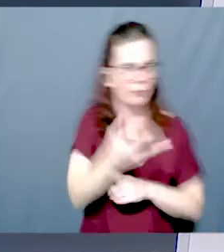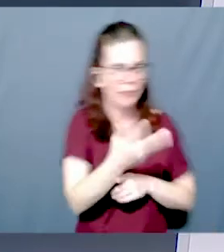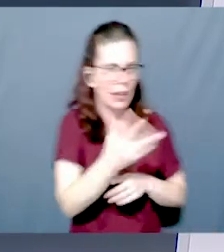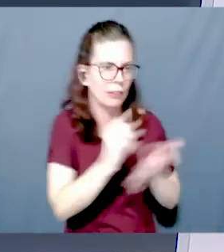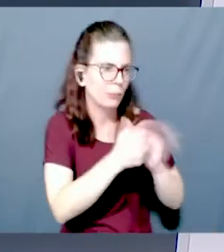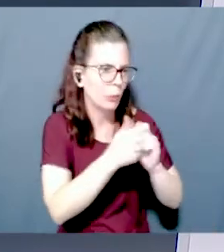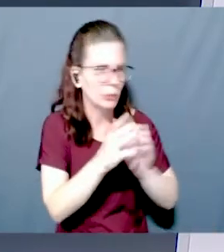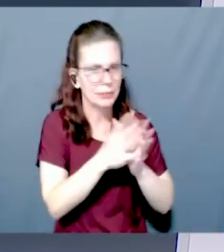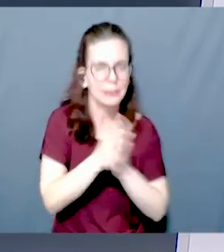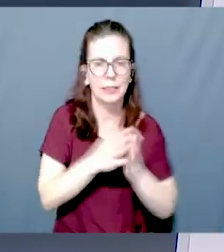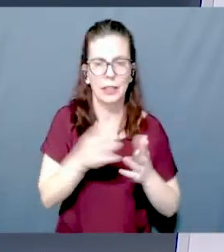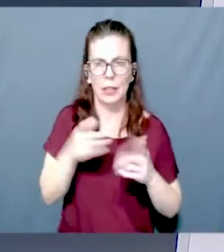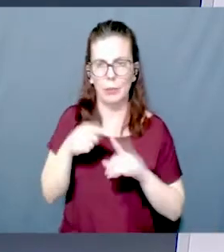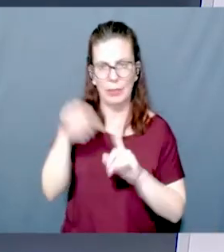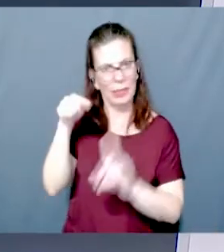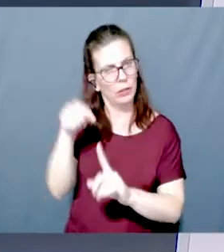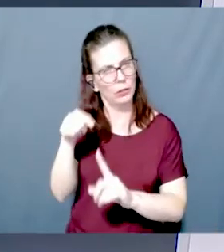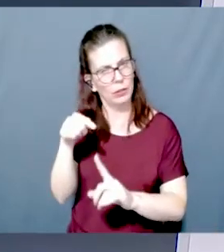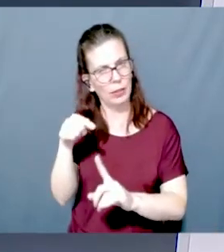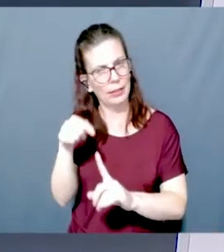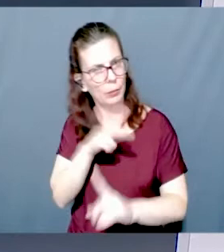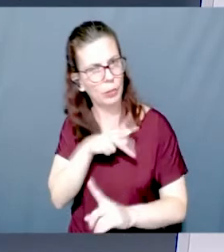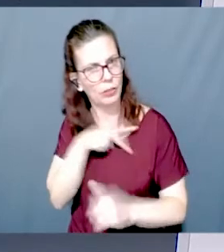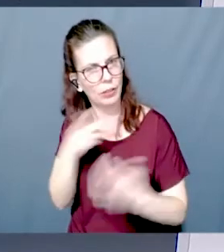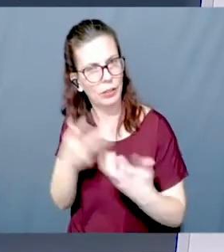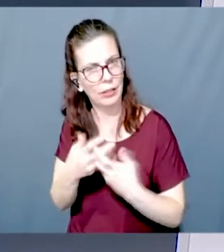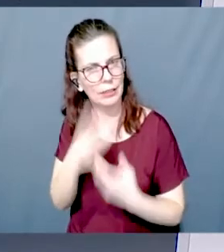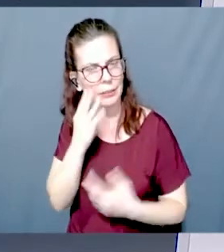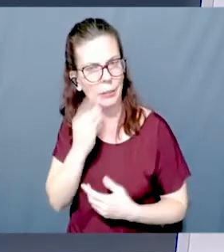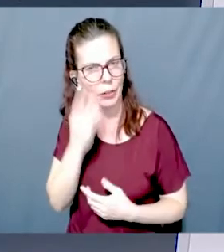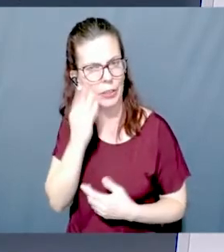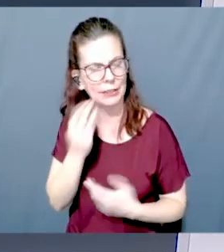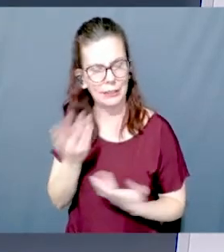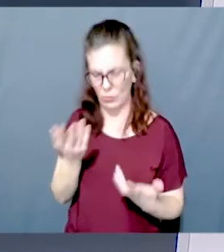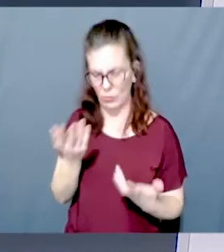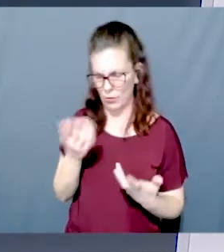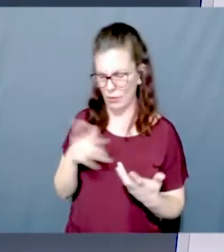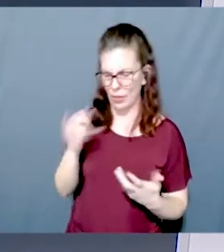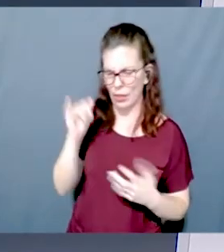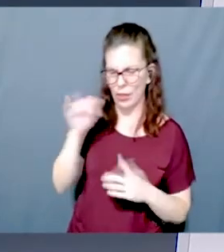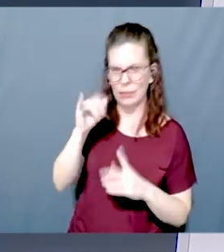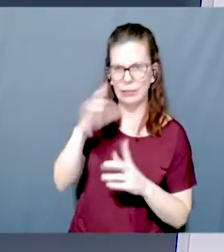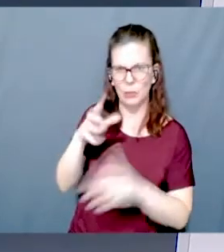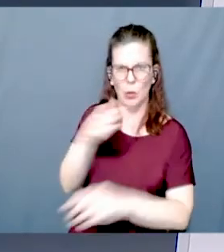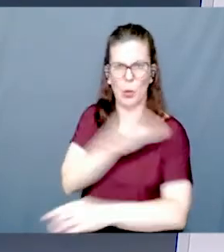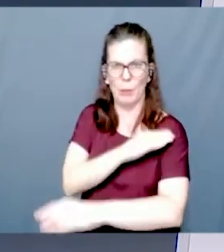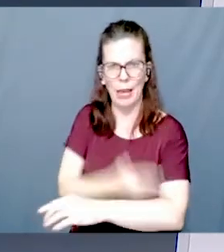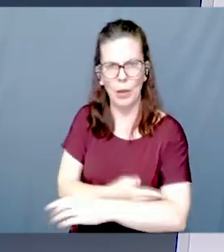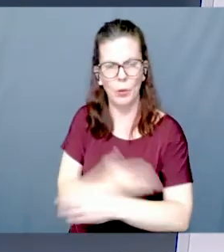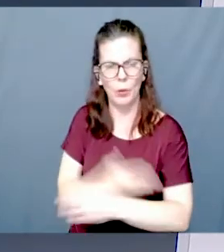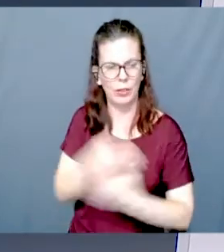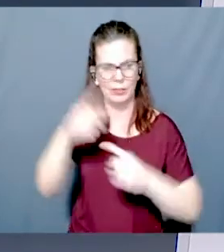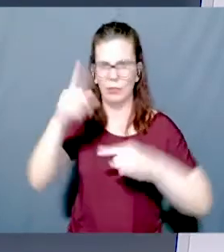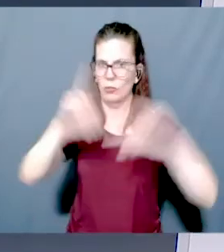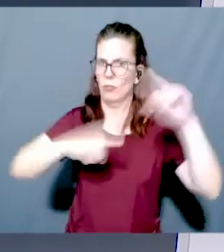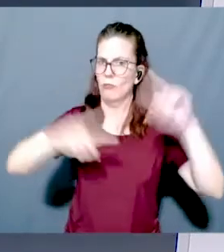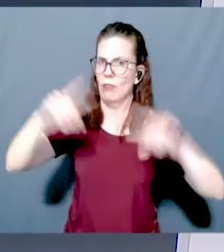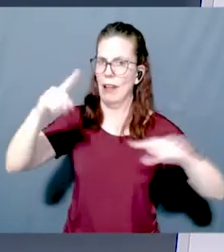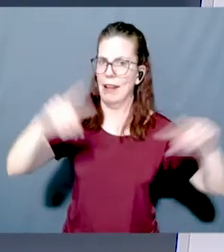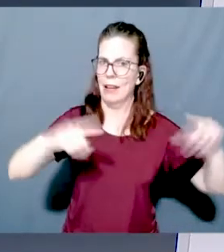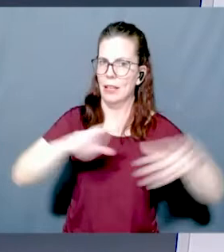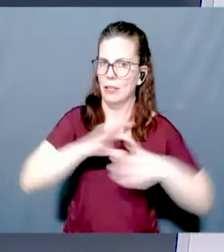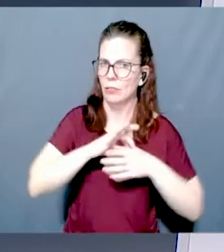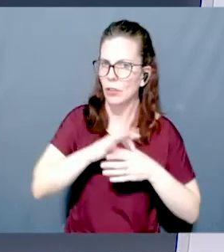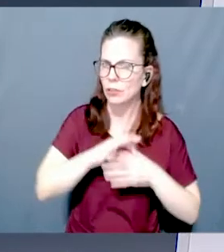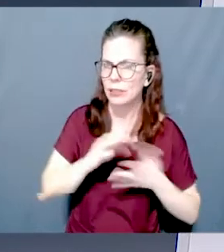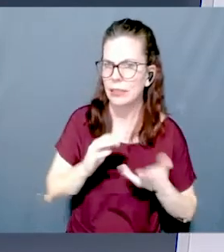talking about is a totally personalized experience. And I imagine what has to power that is the sheer variety of content. So what are we doing to make it easier for customers